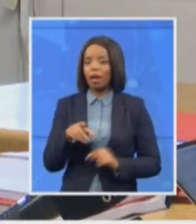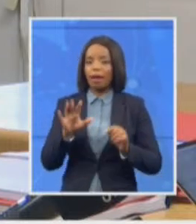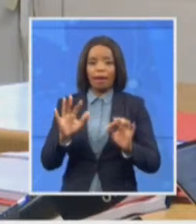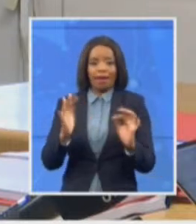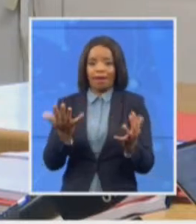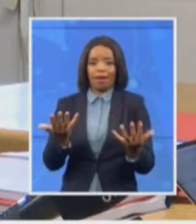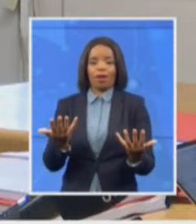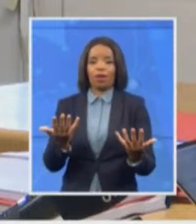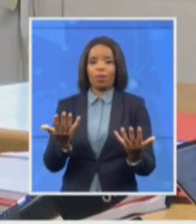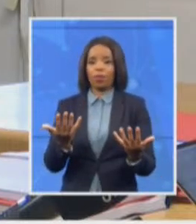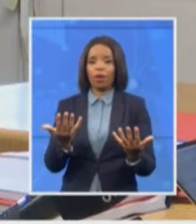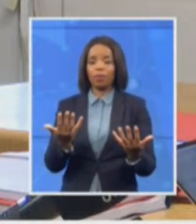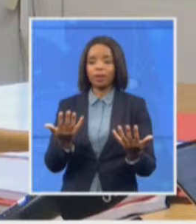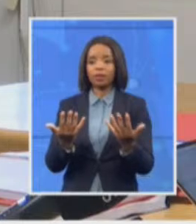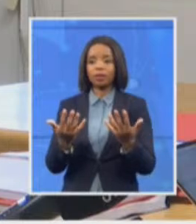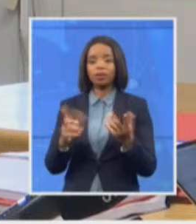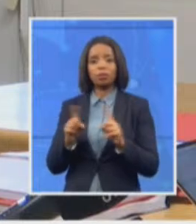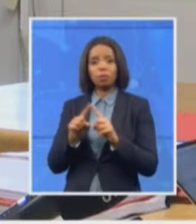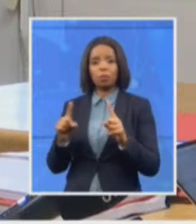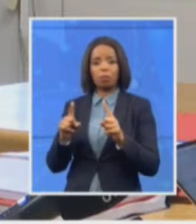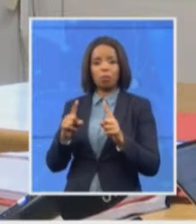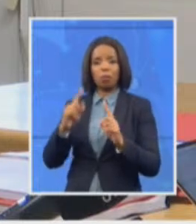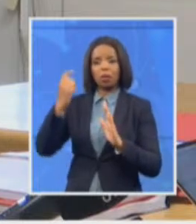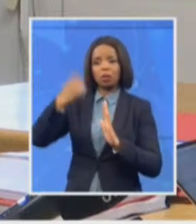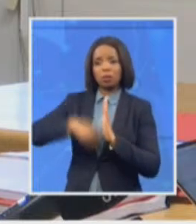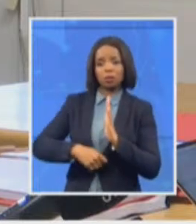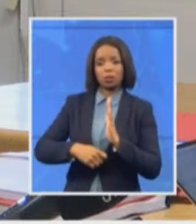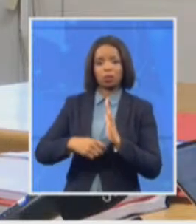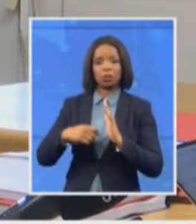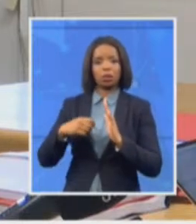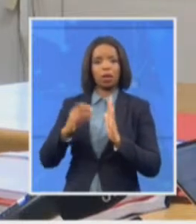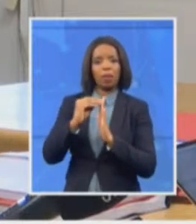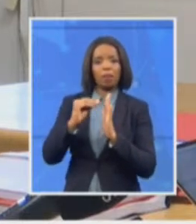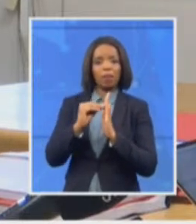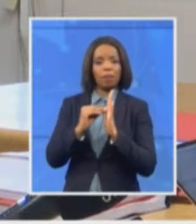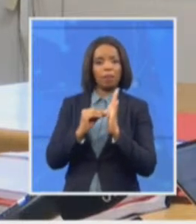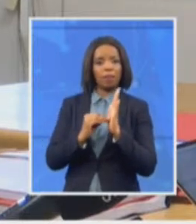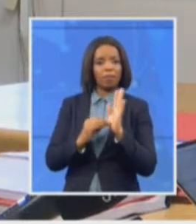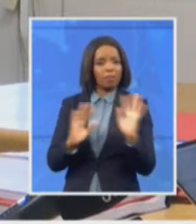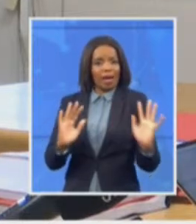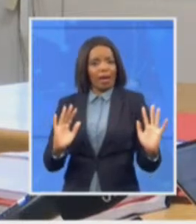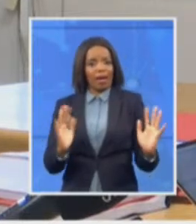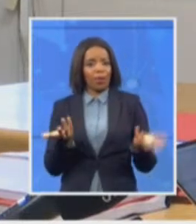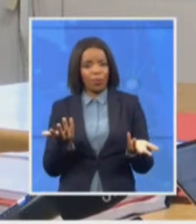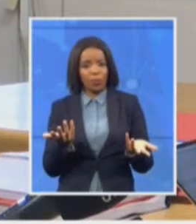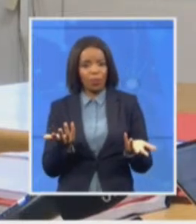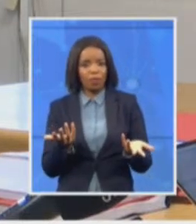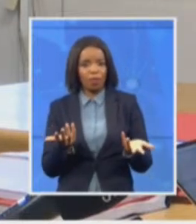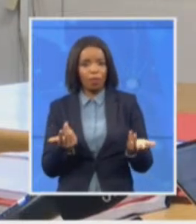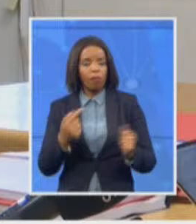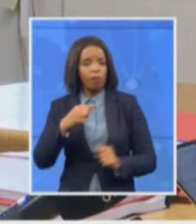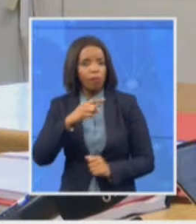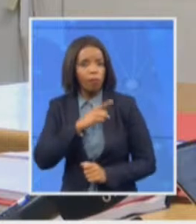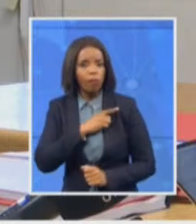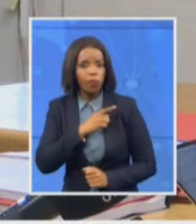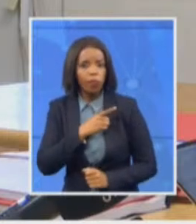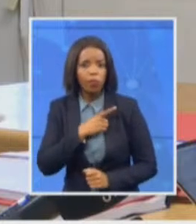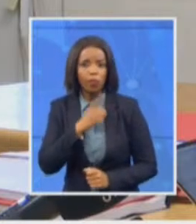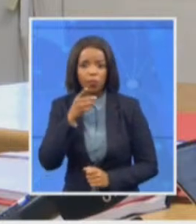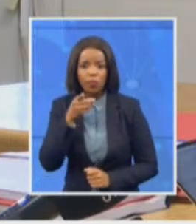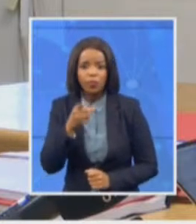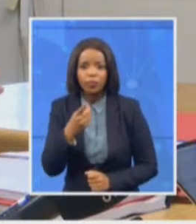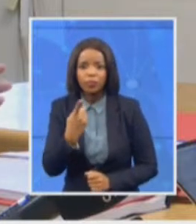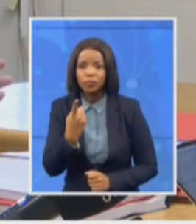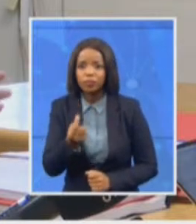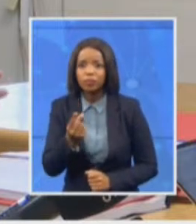read the balance of that, it's easy to deal with the basic allegations of the charge sheet. If you exclude, which